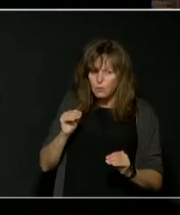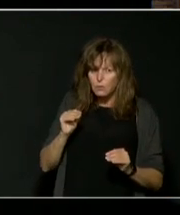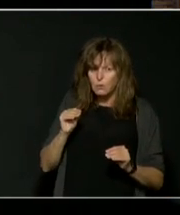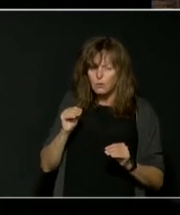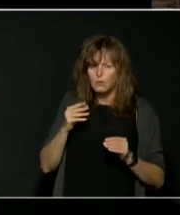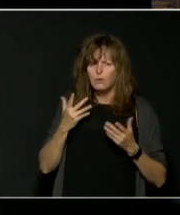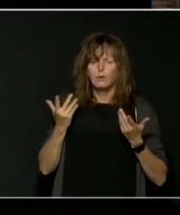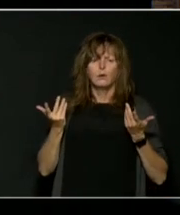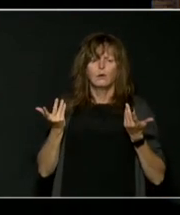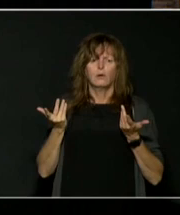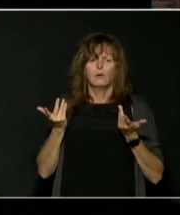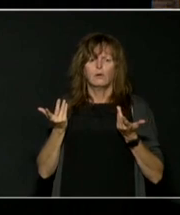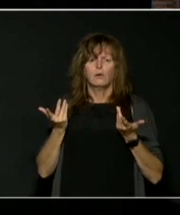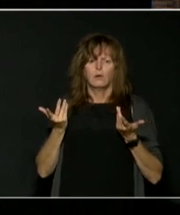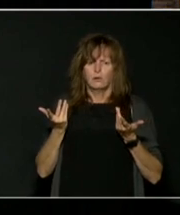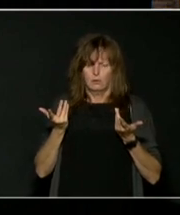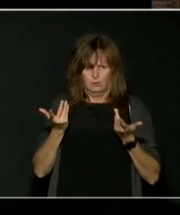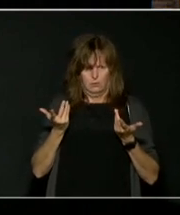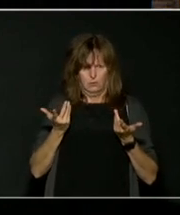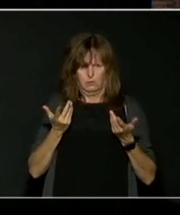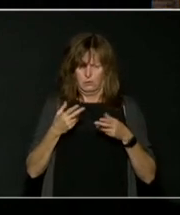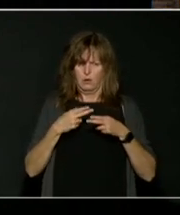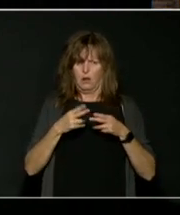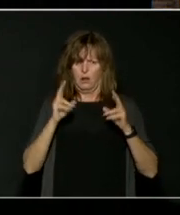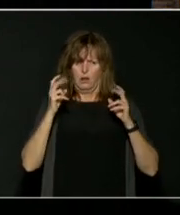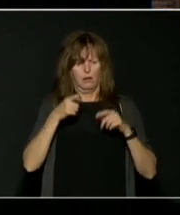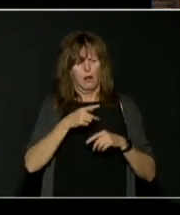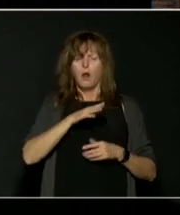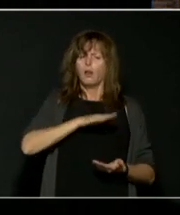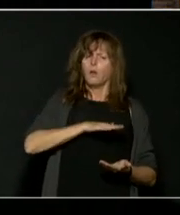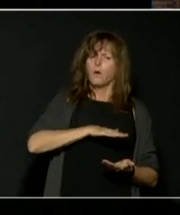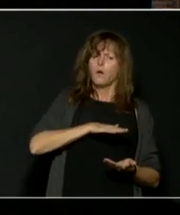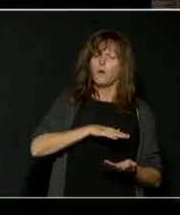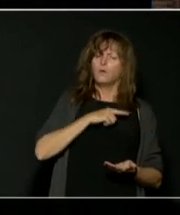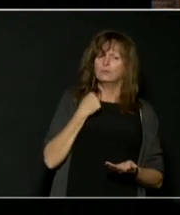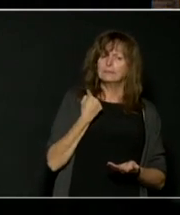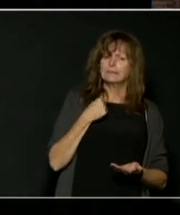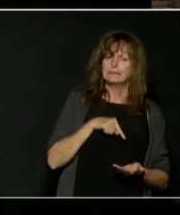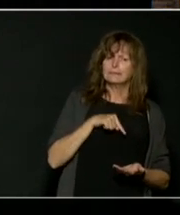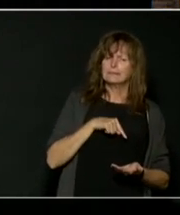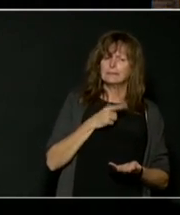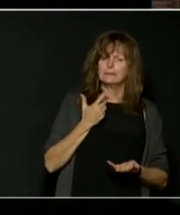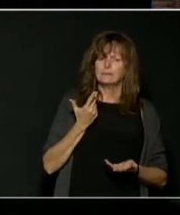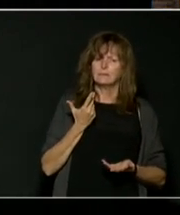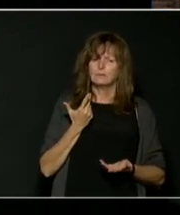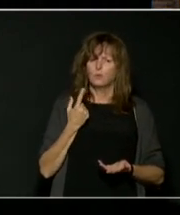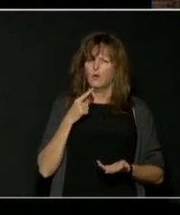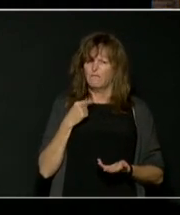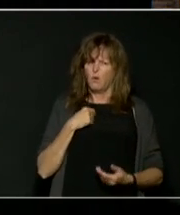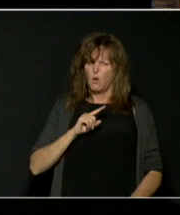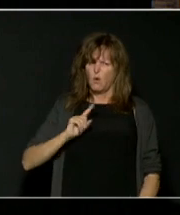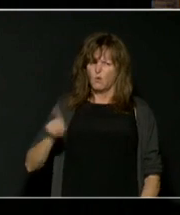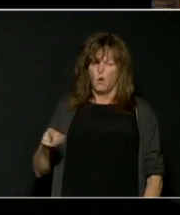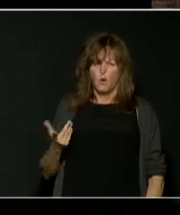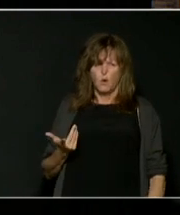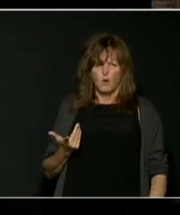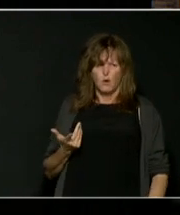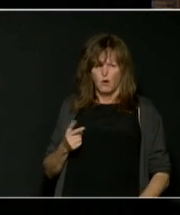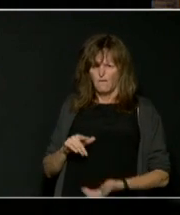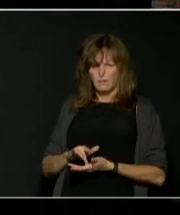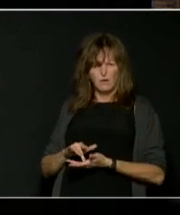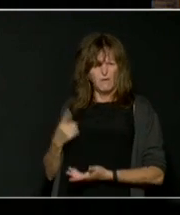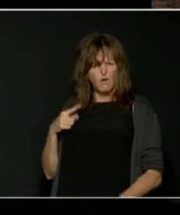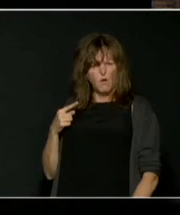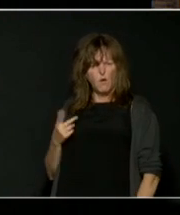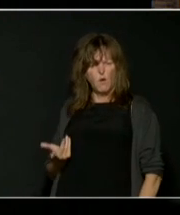being considered who are low risk, what is the point of pharmacy testing? What are they actually going to be testing, or who are they going to be testing? I'm going to